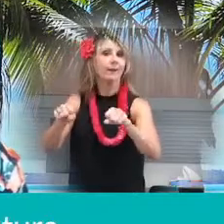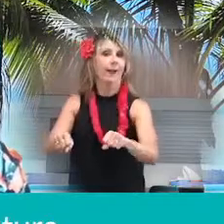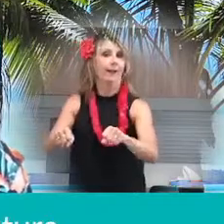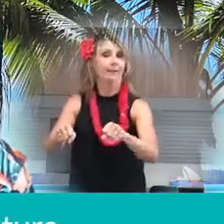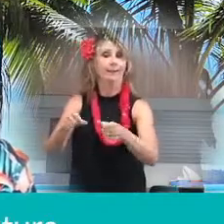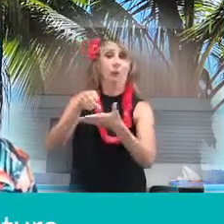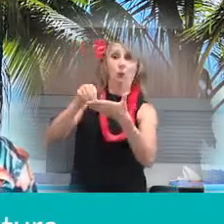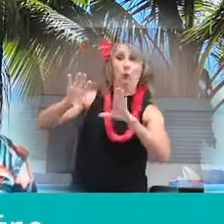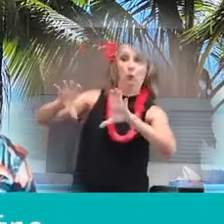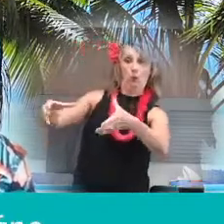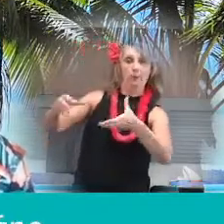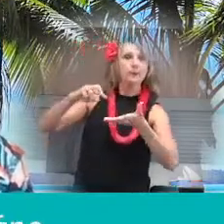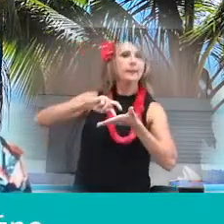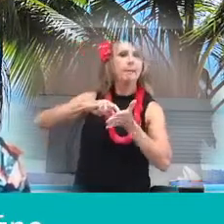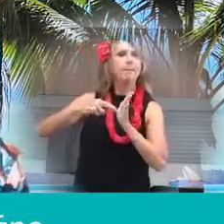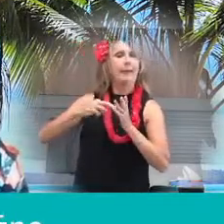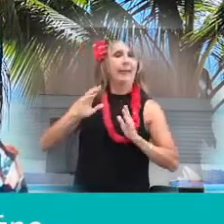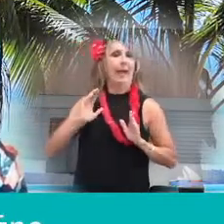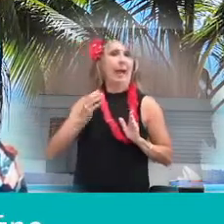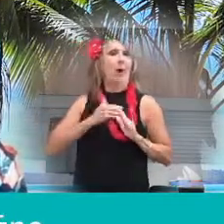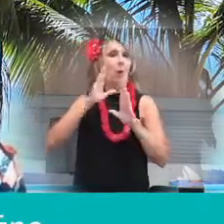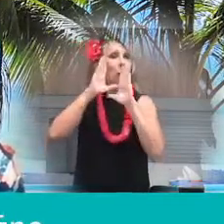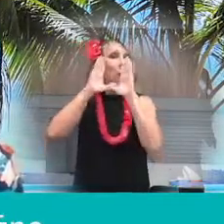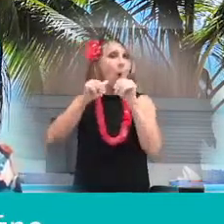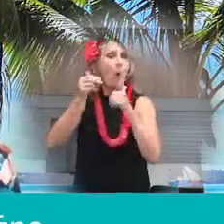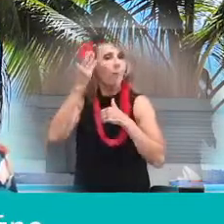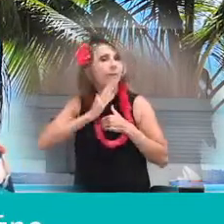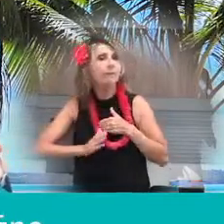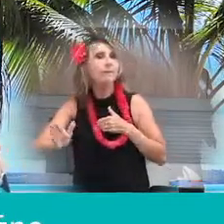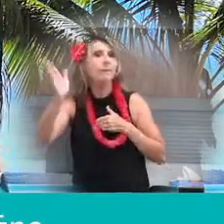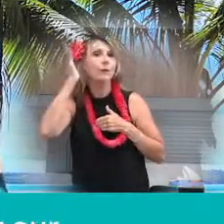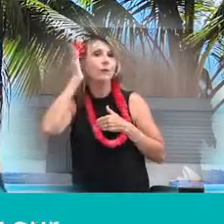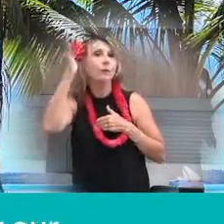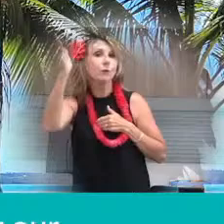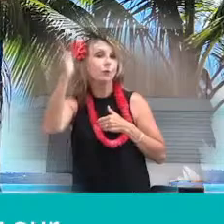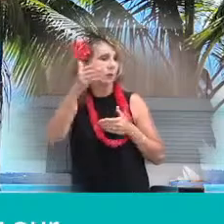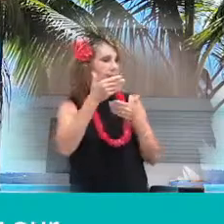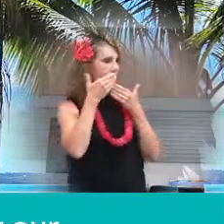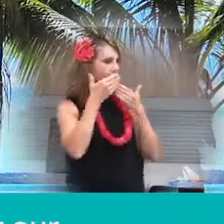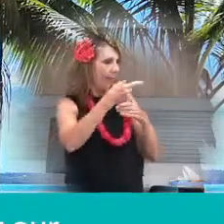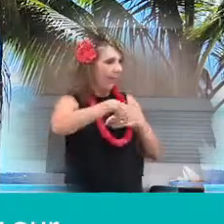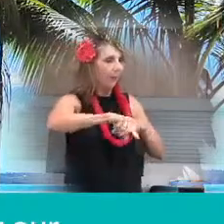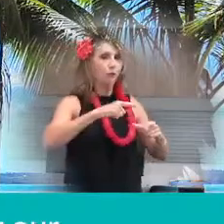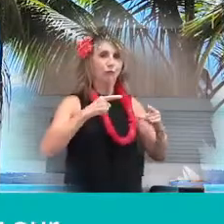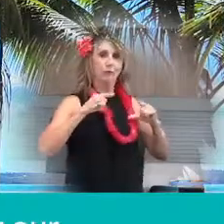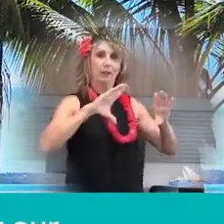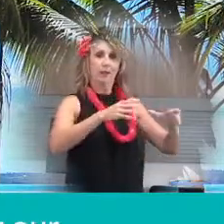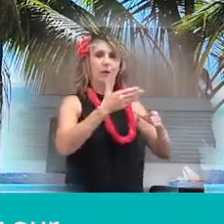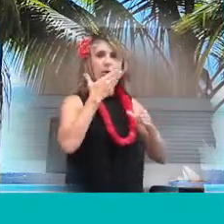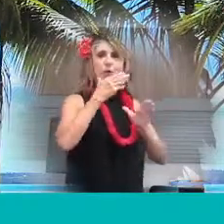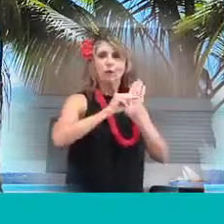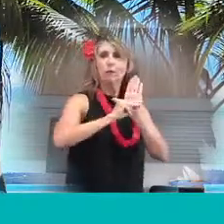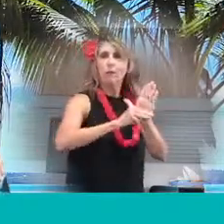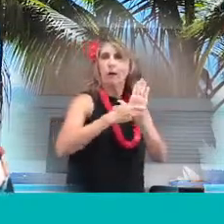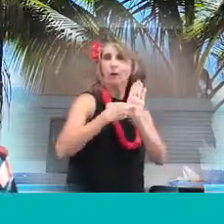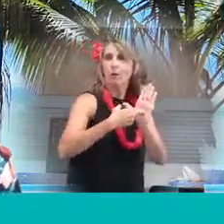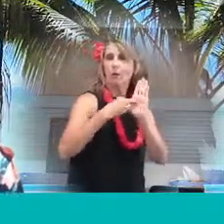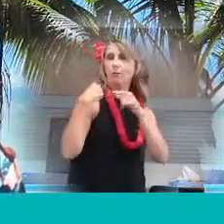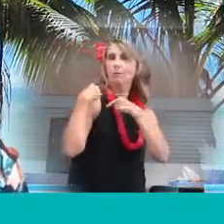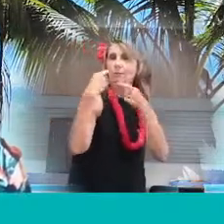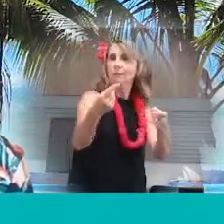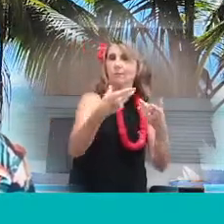future. So thank you for being such fine and honorable role models for our